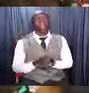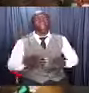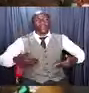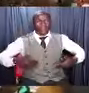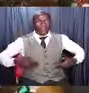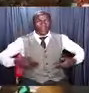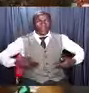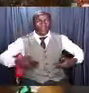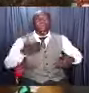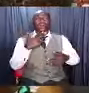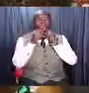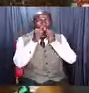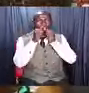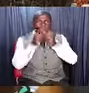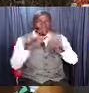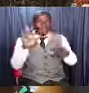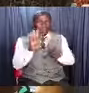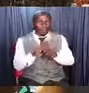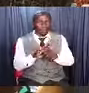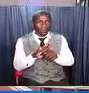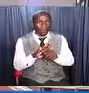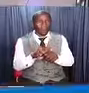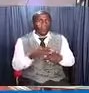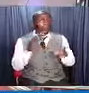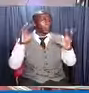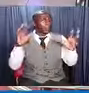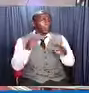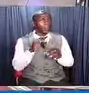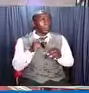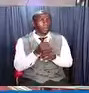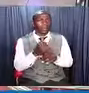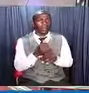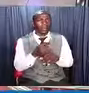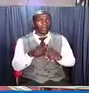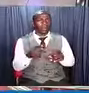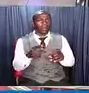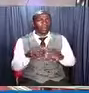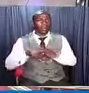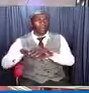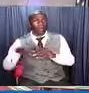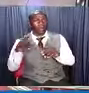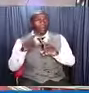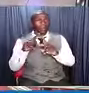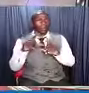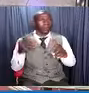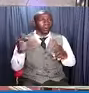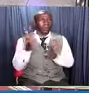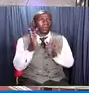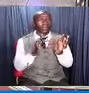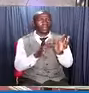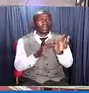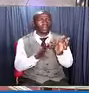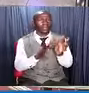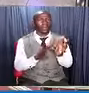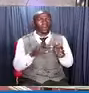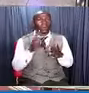Vijana mwataka baraka nyingi. Young men, you have kazi so much blessing, kubwa, so many good works. Lakini mko nje na la Yesu. But you are outside with that of